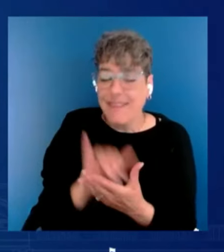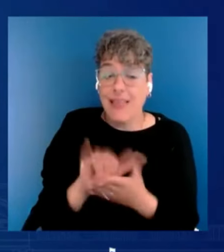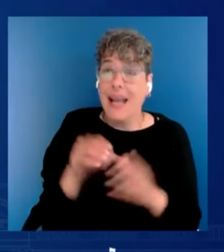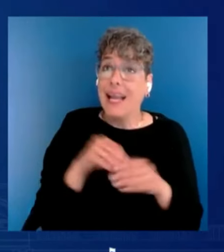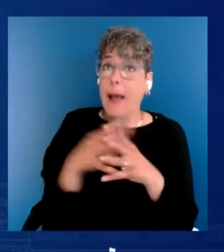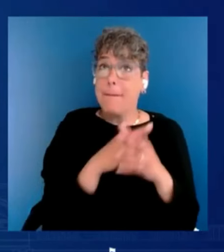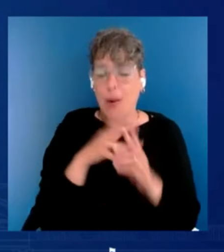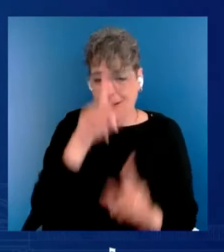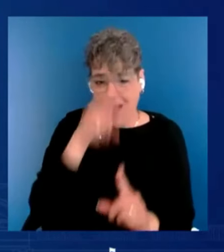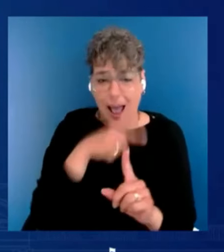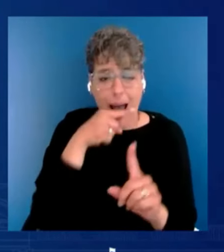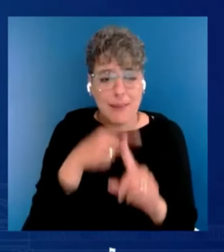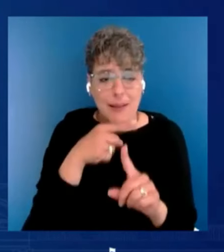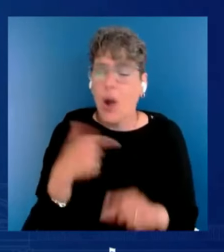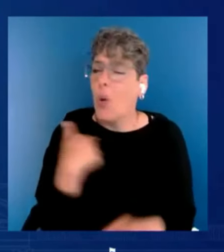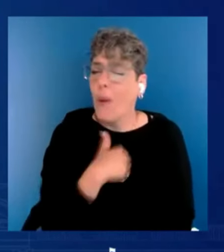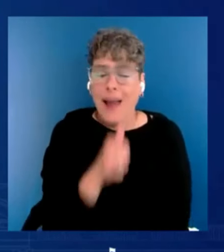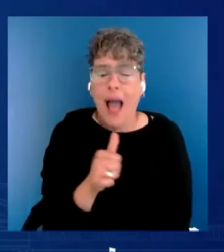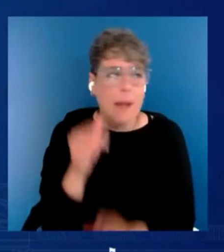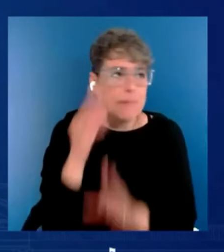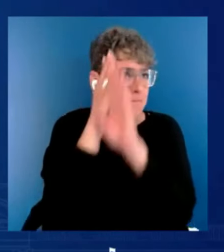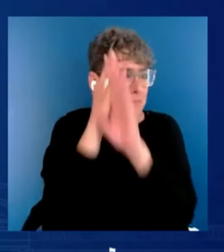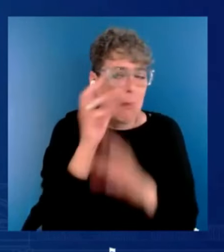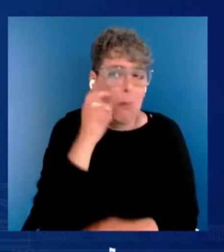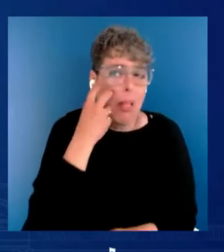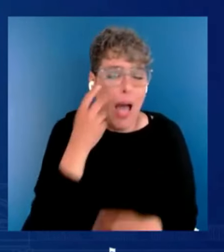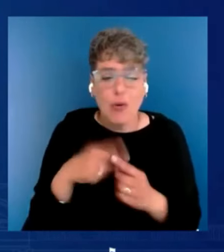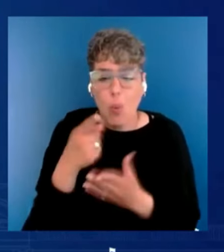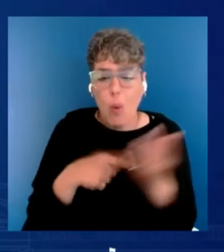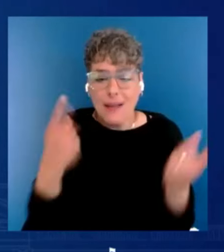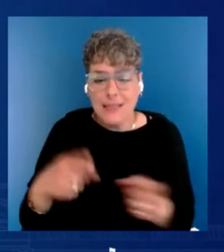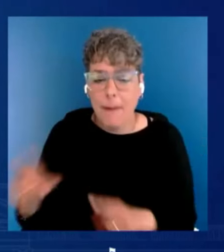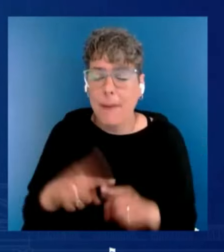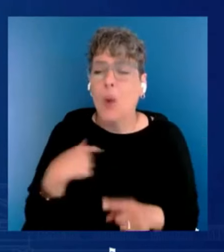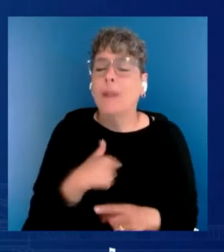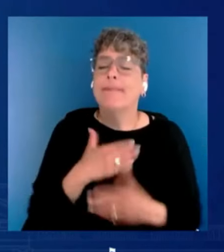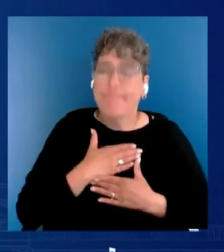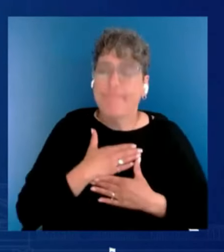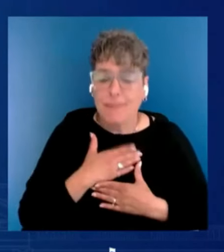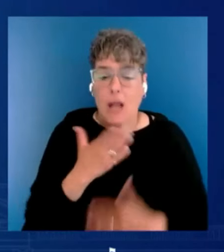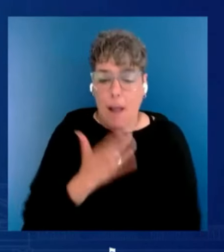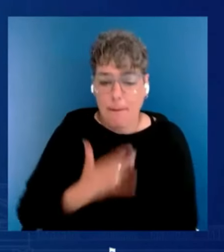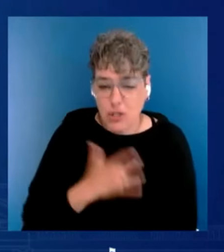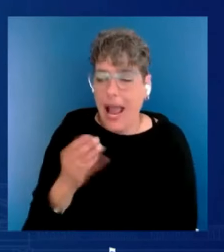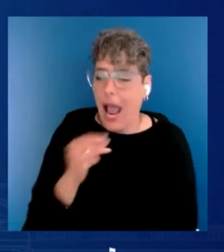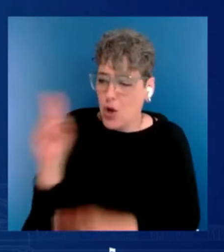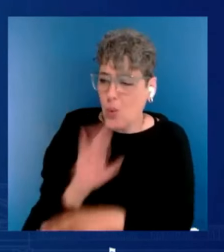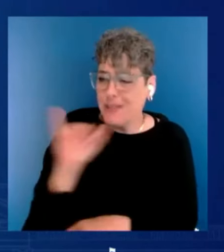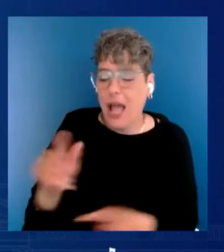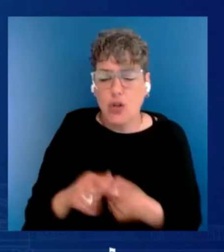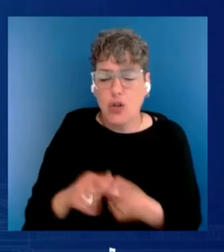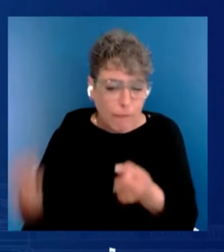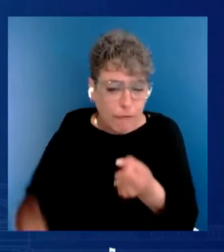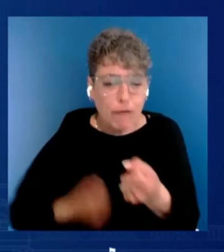that as fuel to help us take on the challenges ahead. And when I think about my parents' stories and the stories that brought so many of our